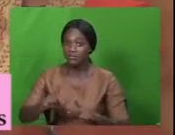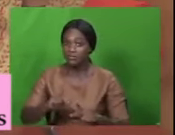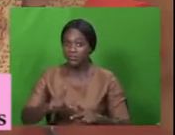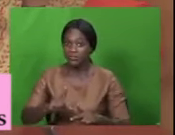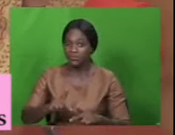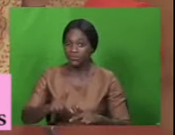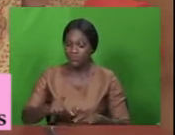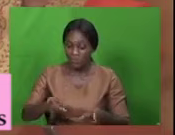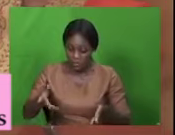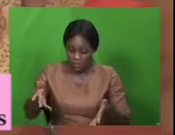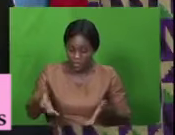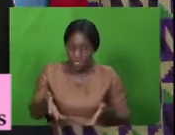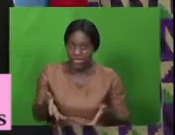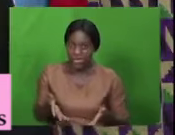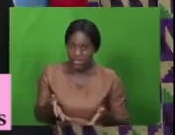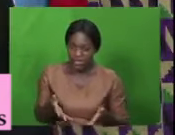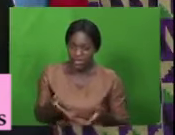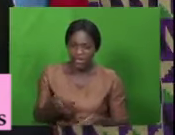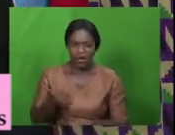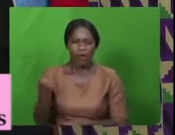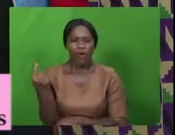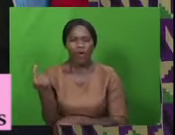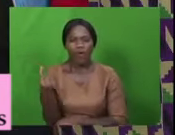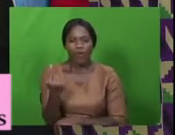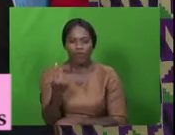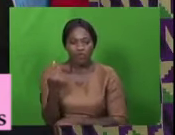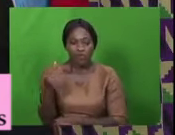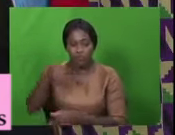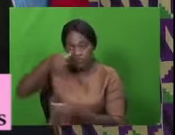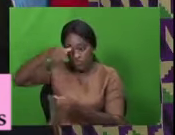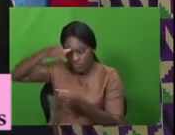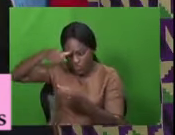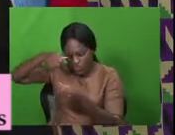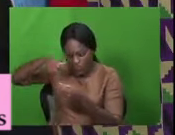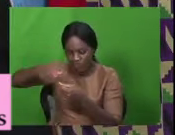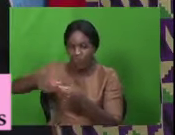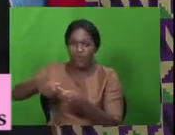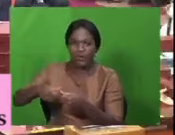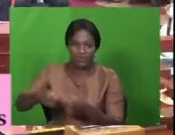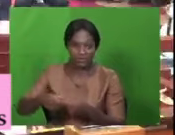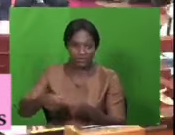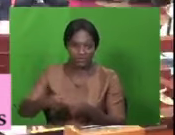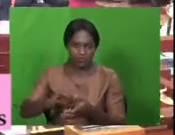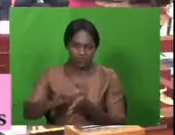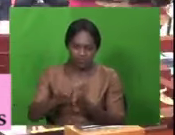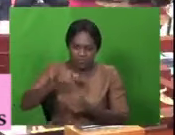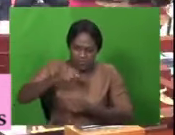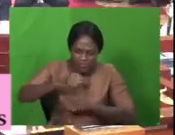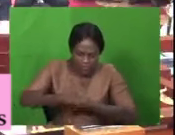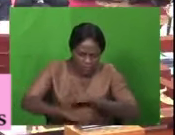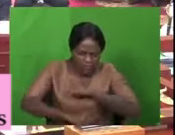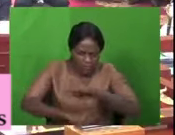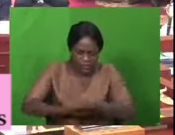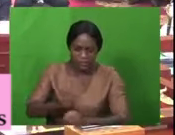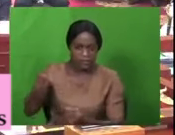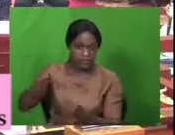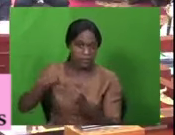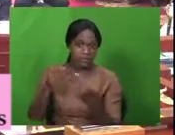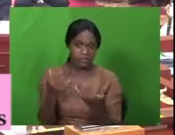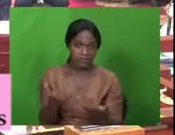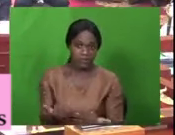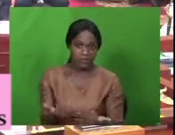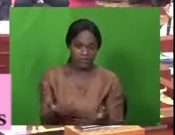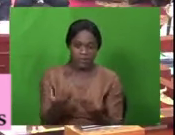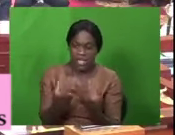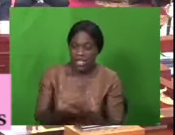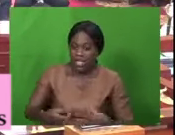chamber, it will always be the reminder of those struggles. It is important